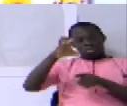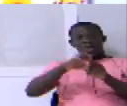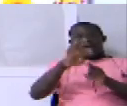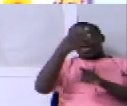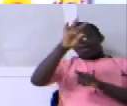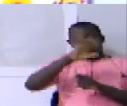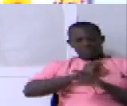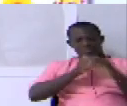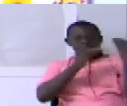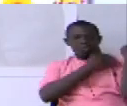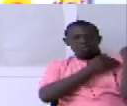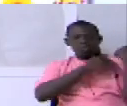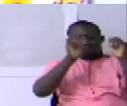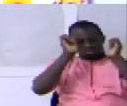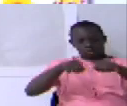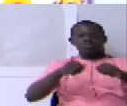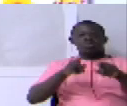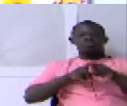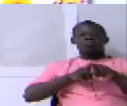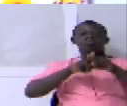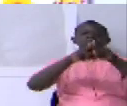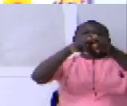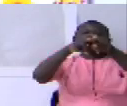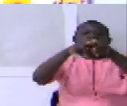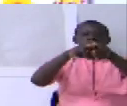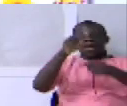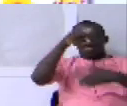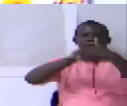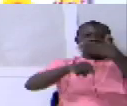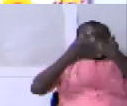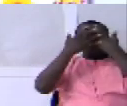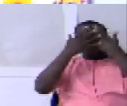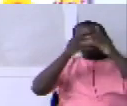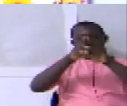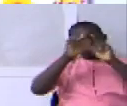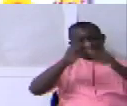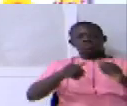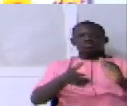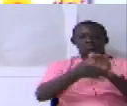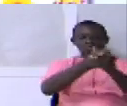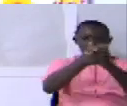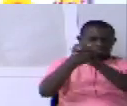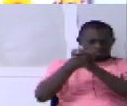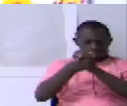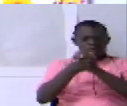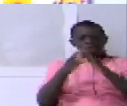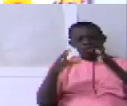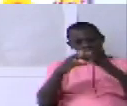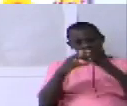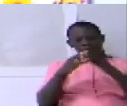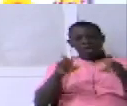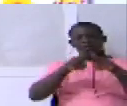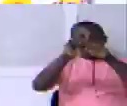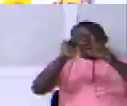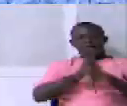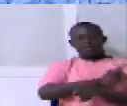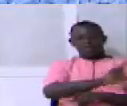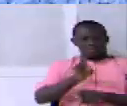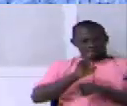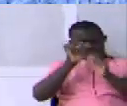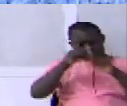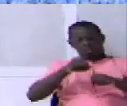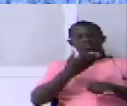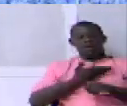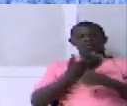prisons, let me shake hands with them, then I will be at ease. Mbenye itan la Lamin Jah la aya juso